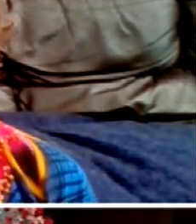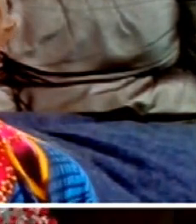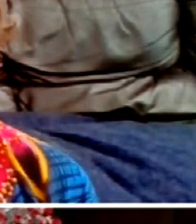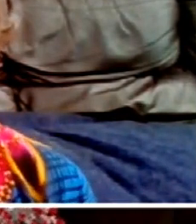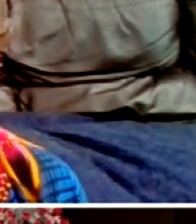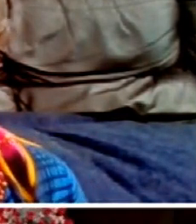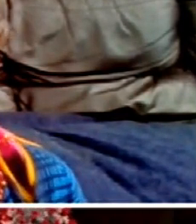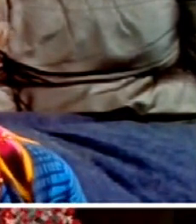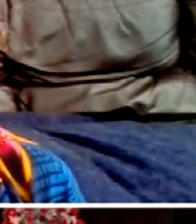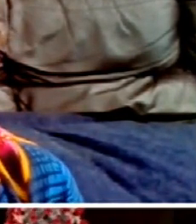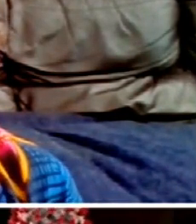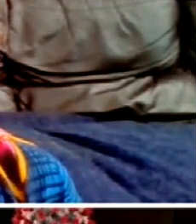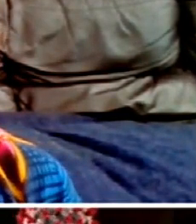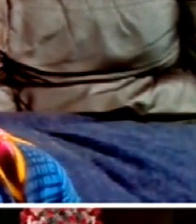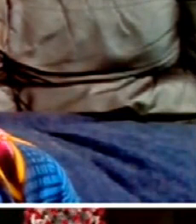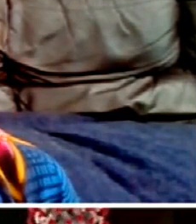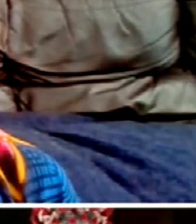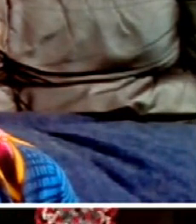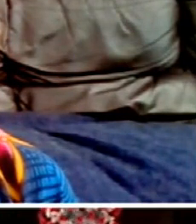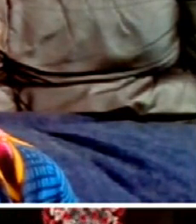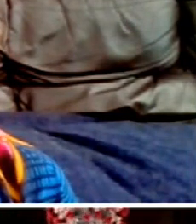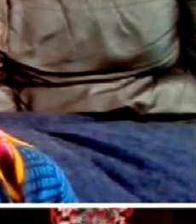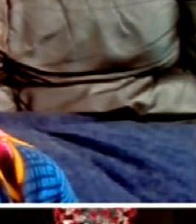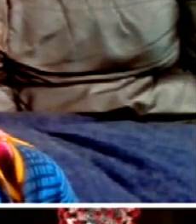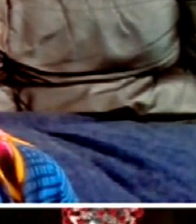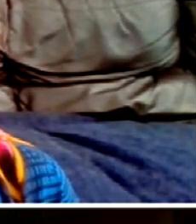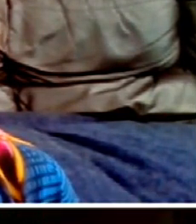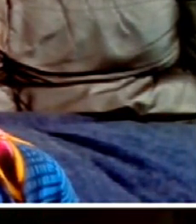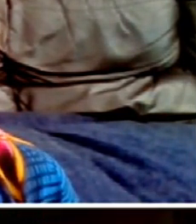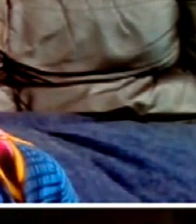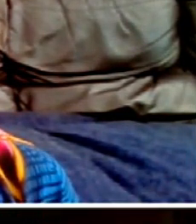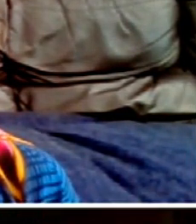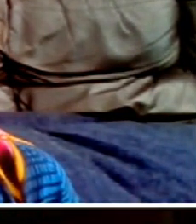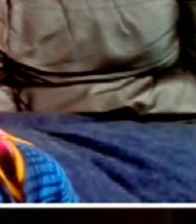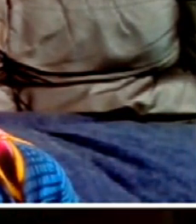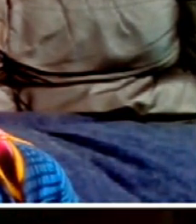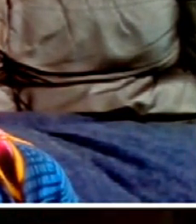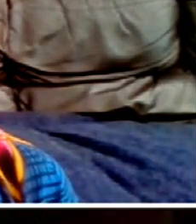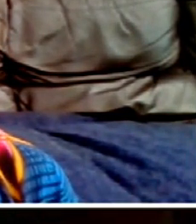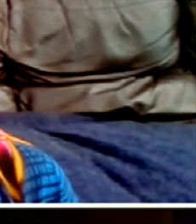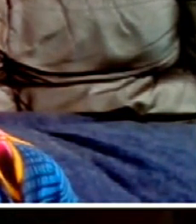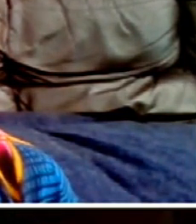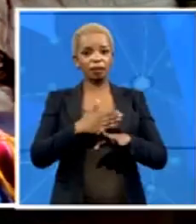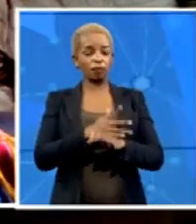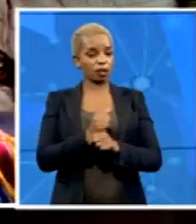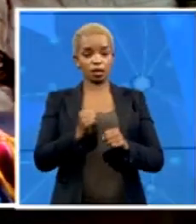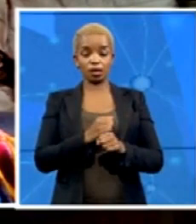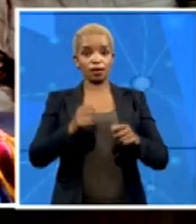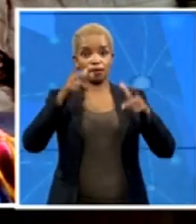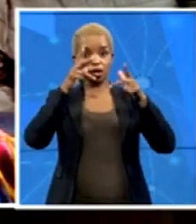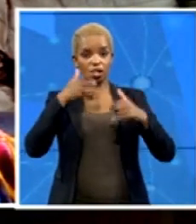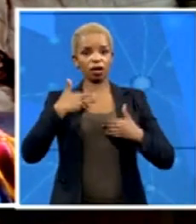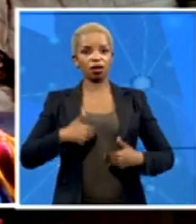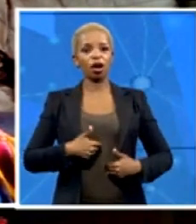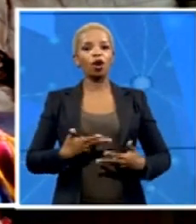I've personally never heard of this disease before. So for my purpose, as well as our viewers, tell us what